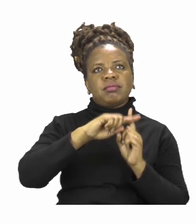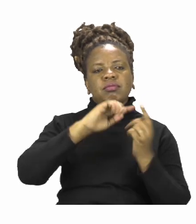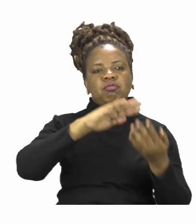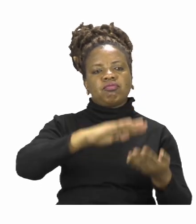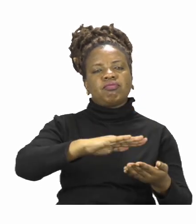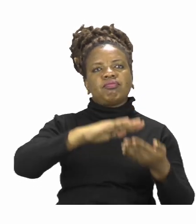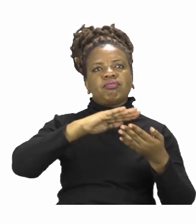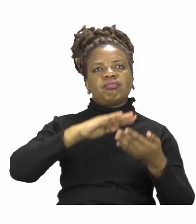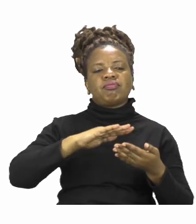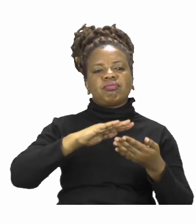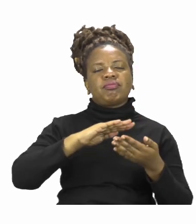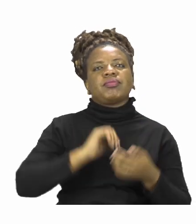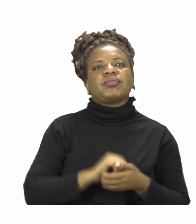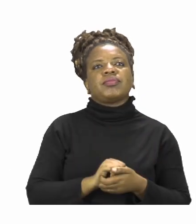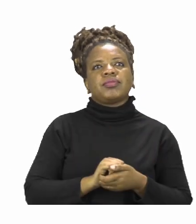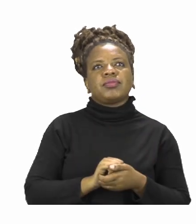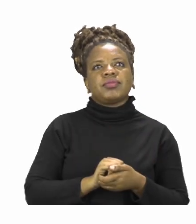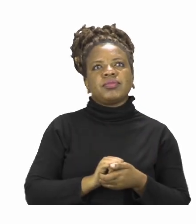Inherited.